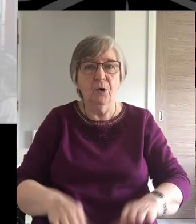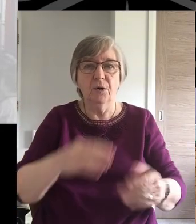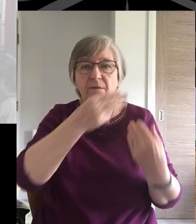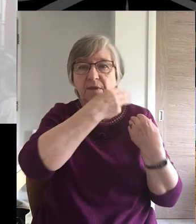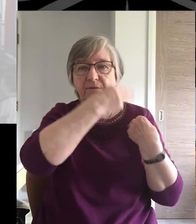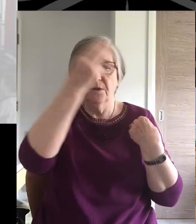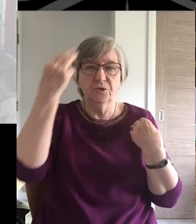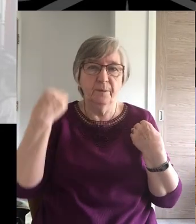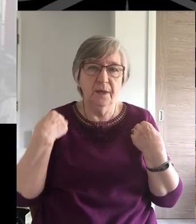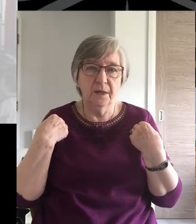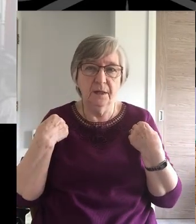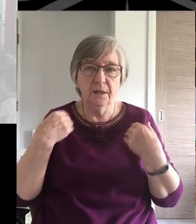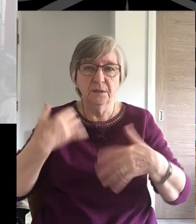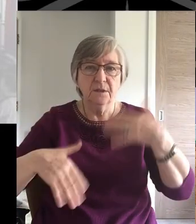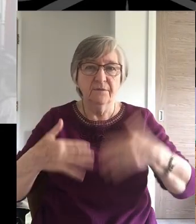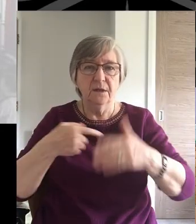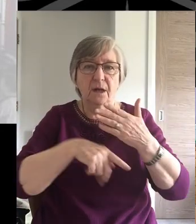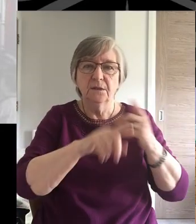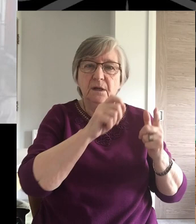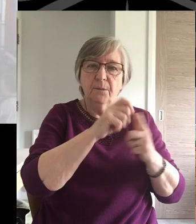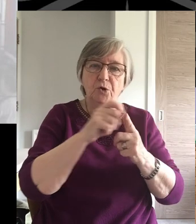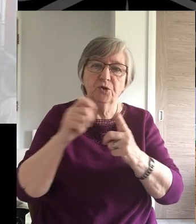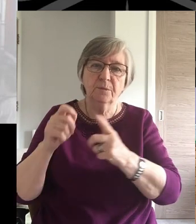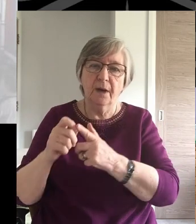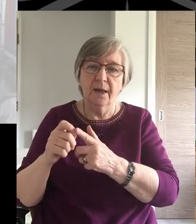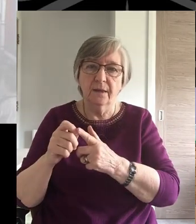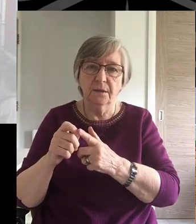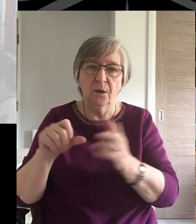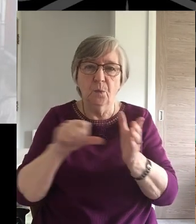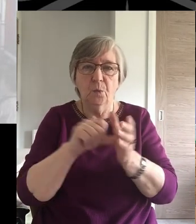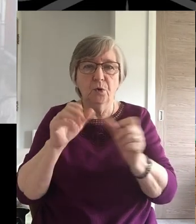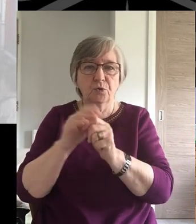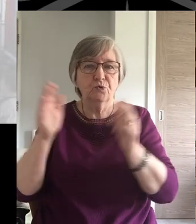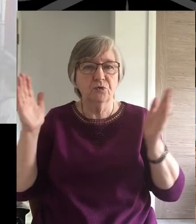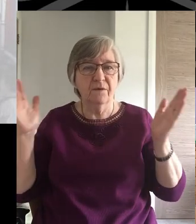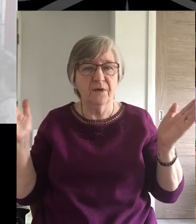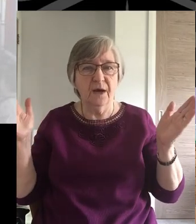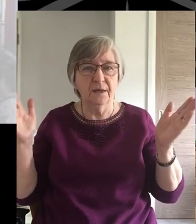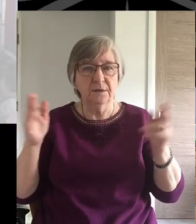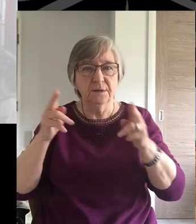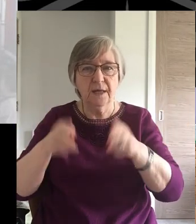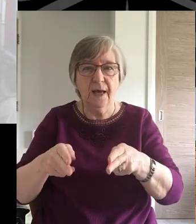Spirit, born of the Virgin Mary, suffered under Pontius Pilate, was crucified and died in the Spirit,